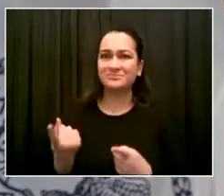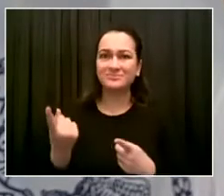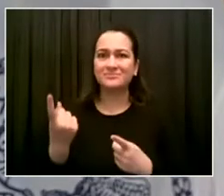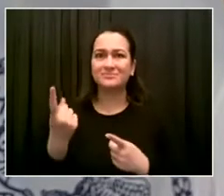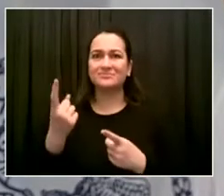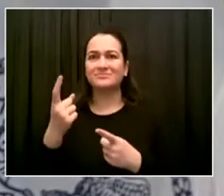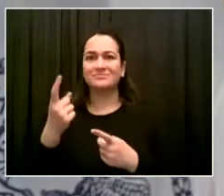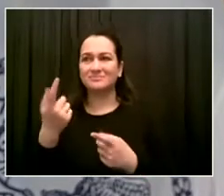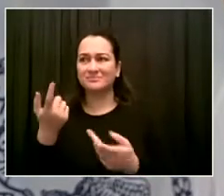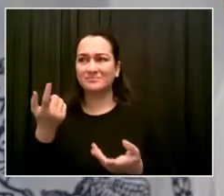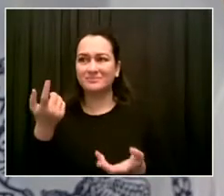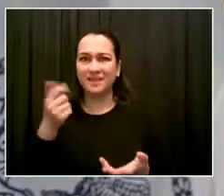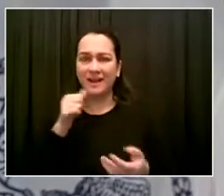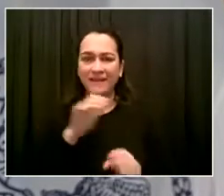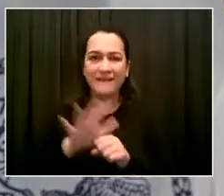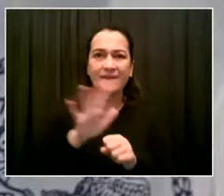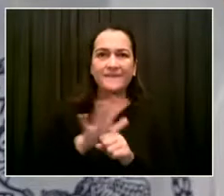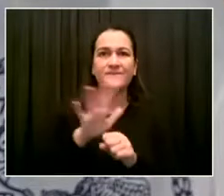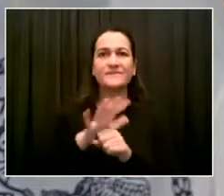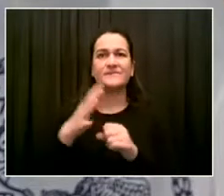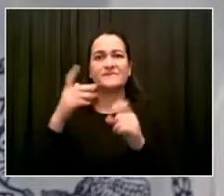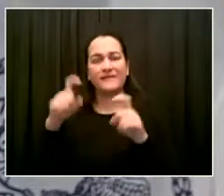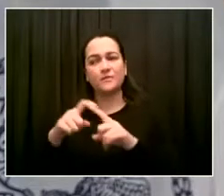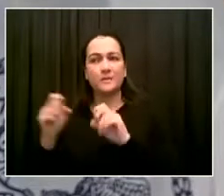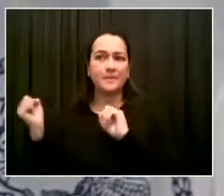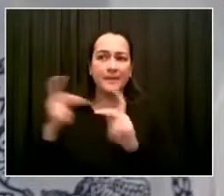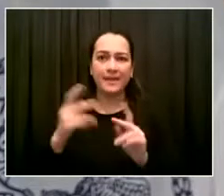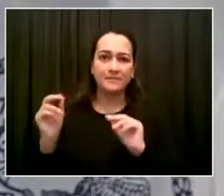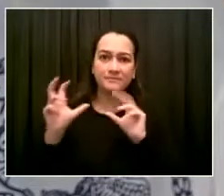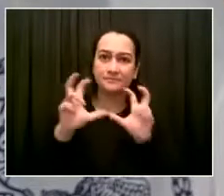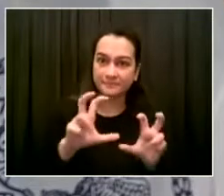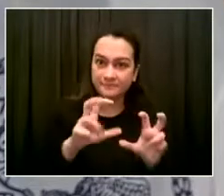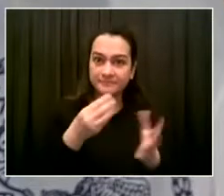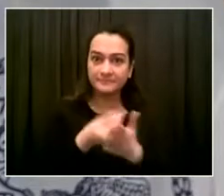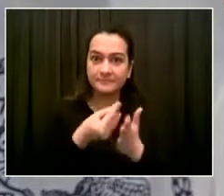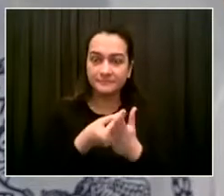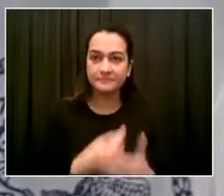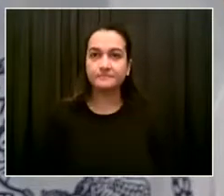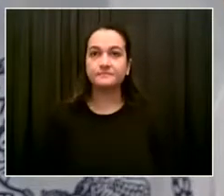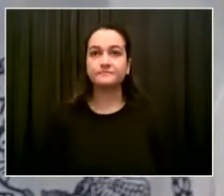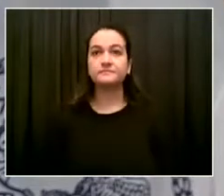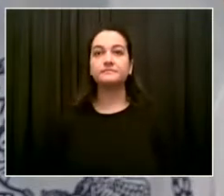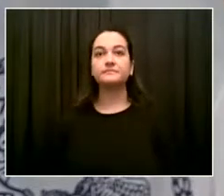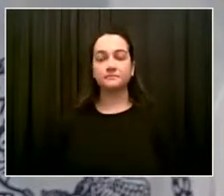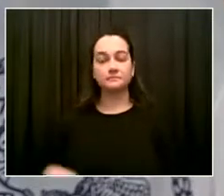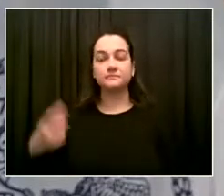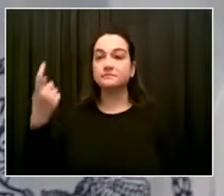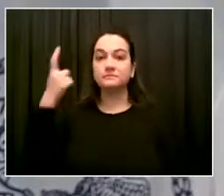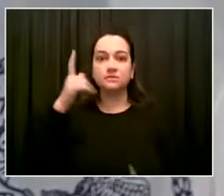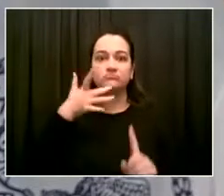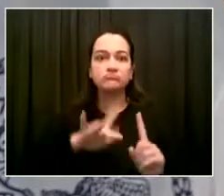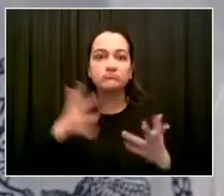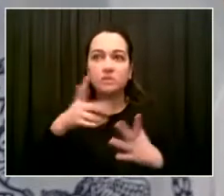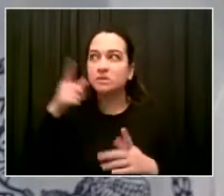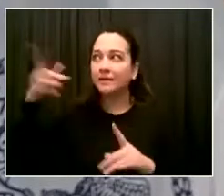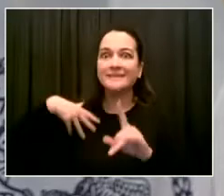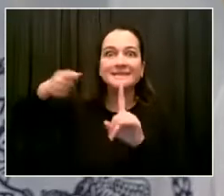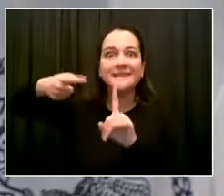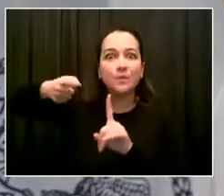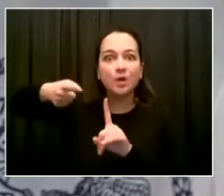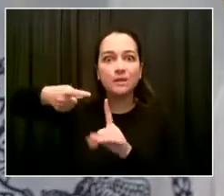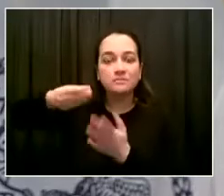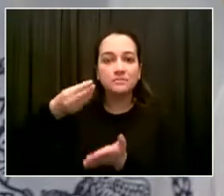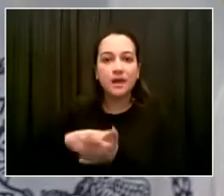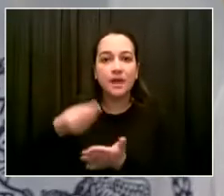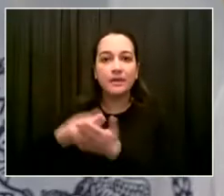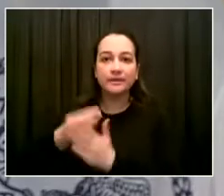and recognizing how crucial it is in terms of quality of life, in terms of recovery, to have clean communities. Here to speak